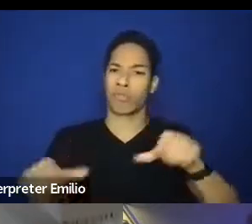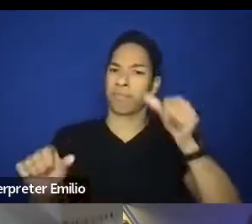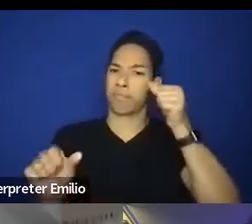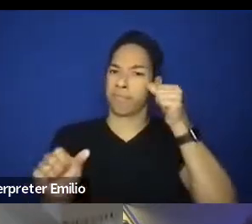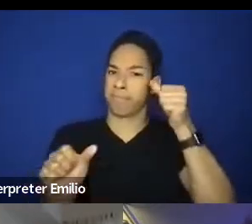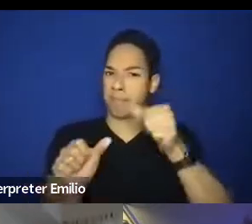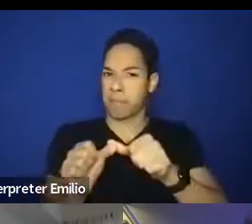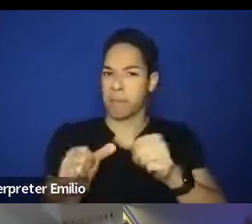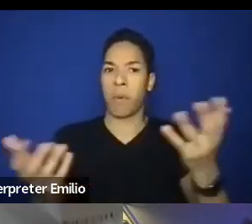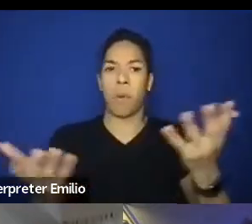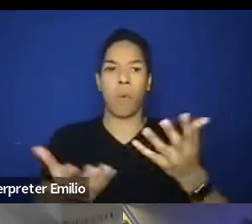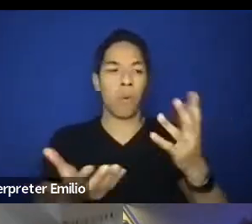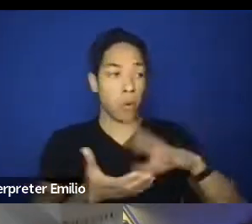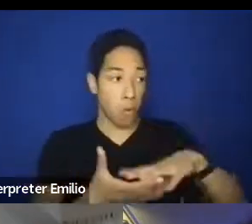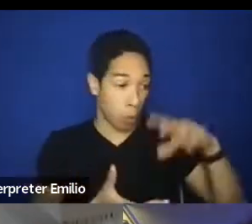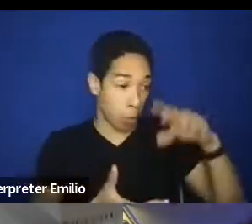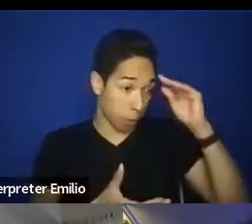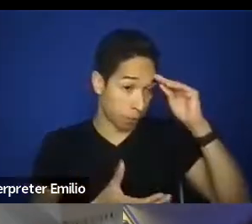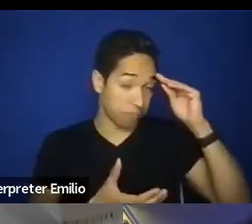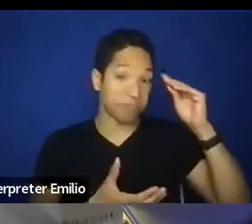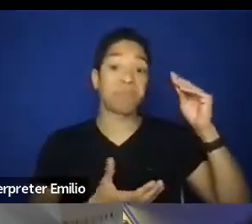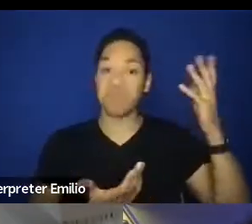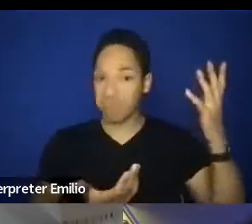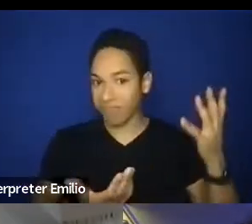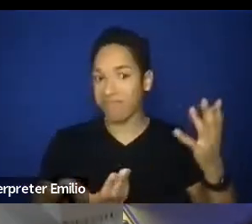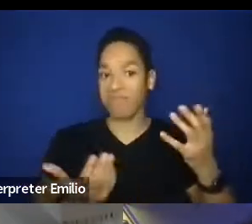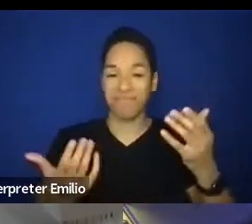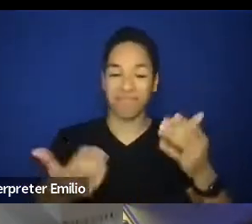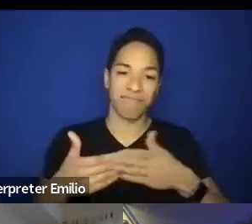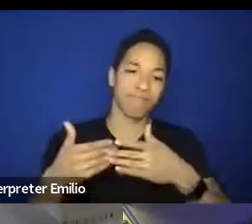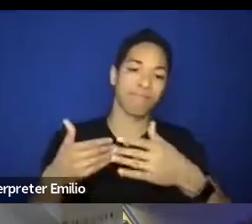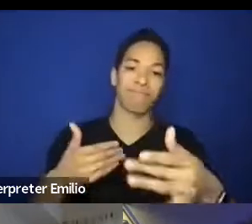learned and try to create